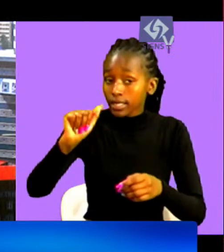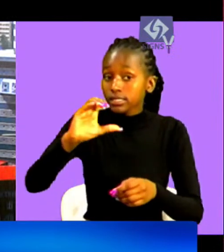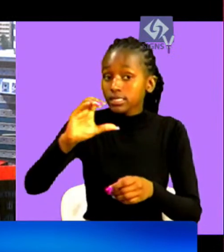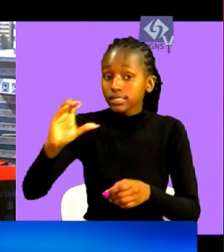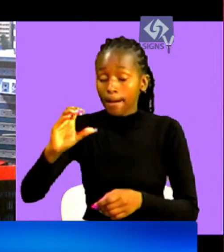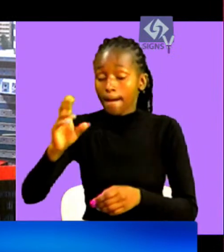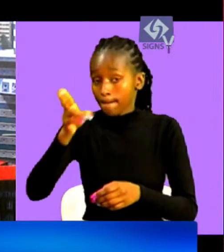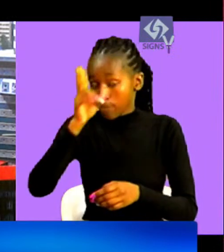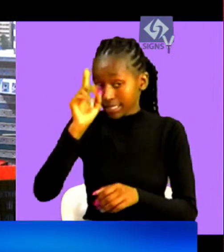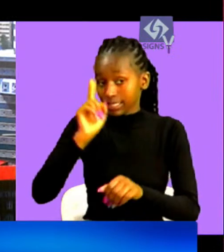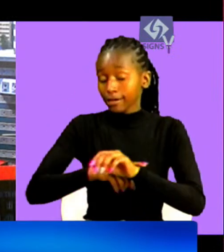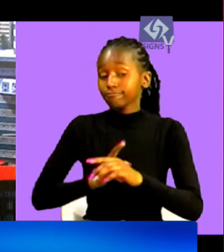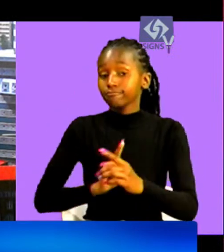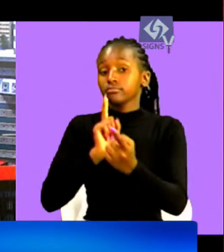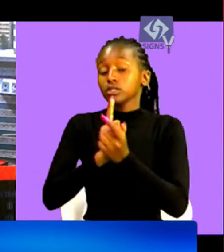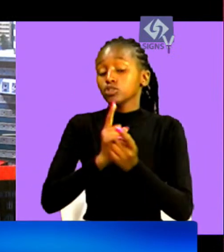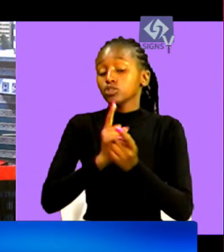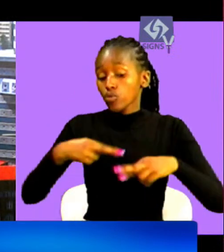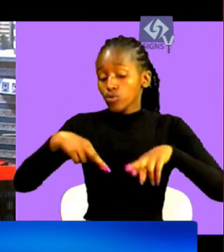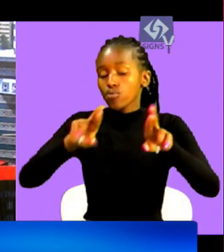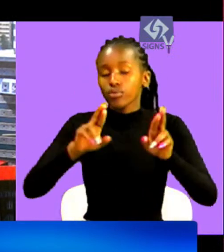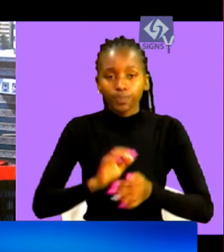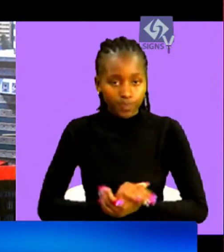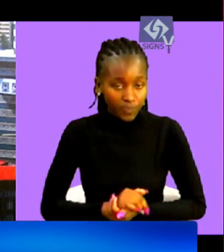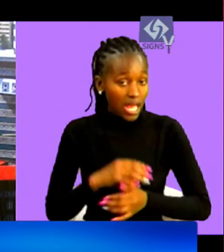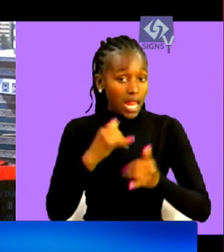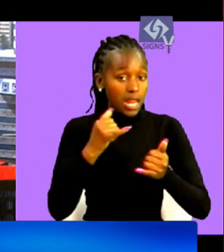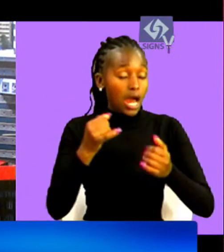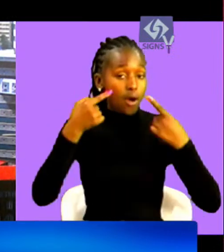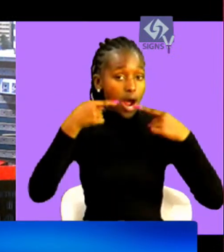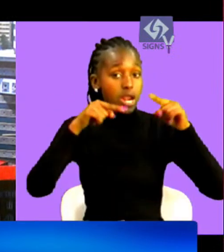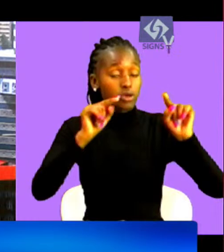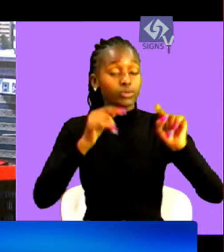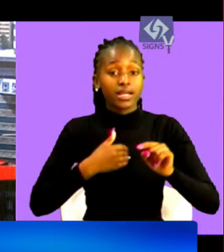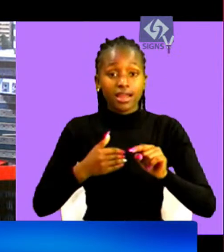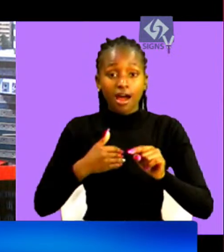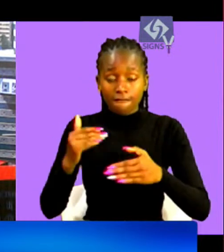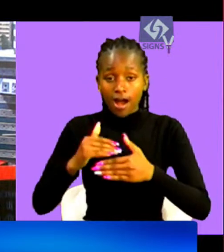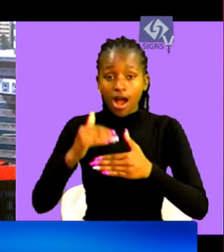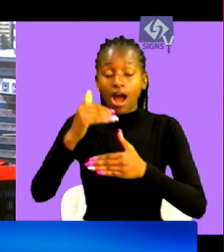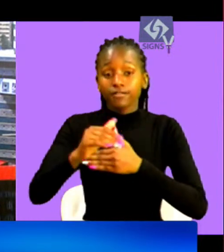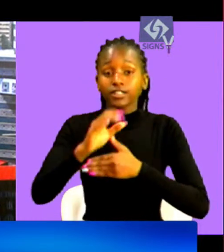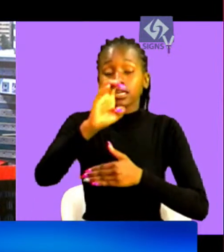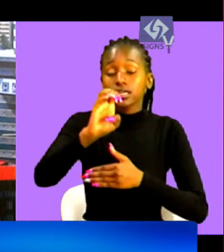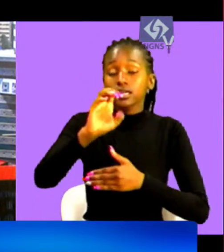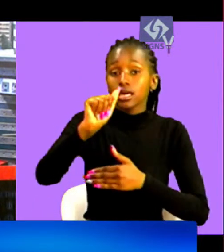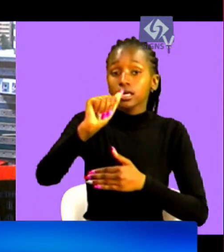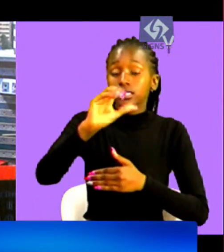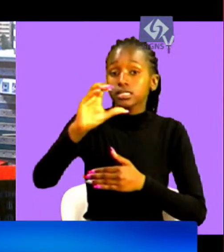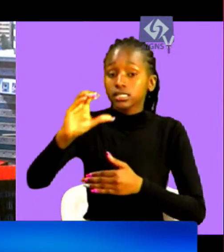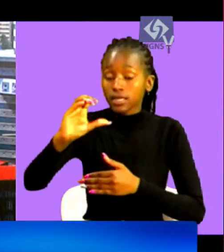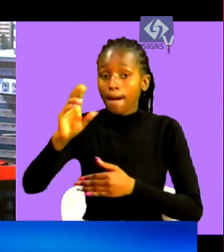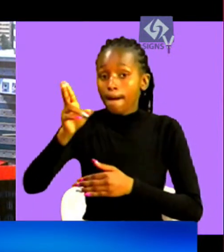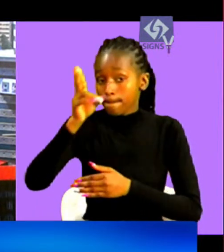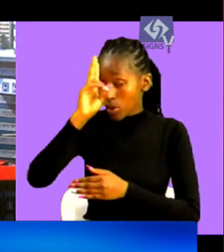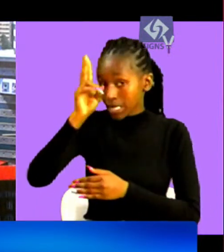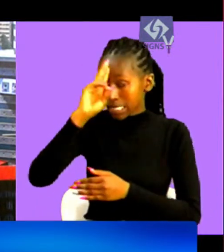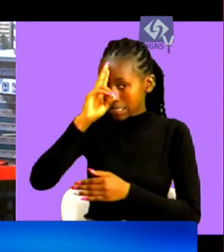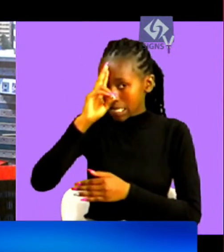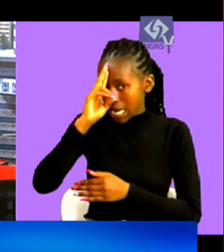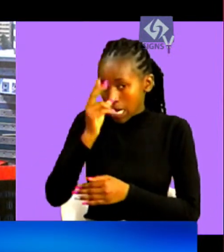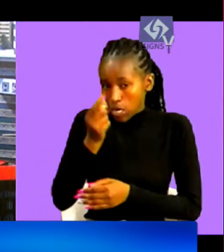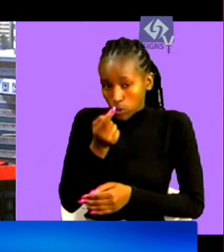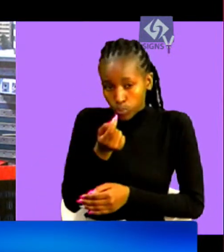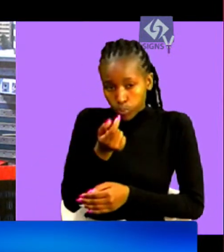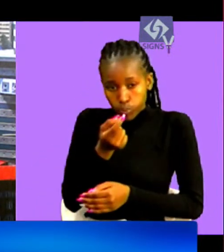roads. The announcement came shortly after an EACC officer narrowly escaped a shooting